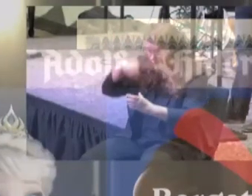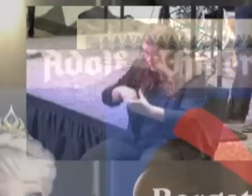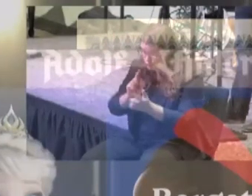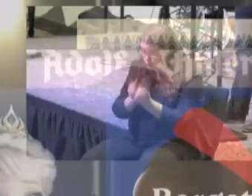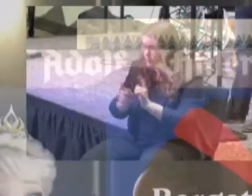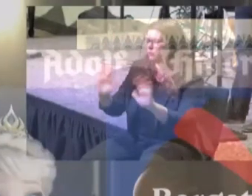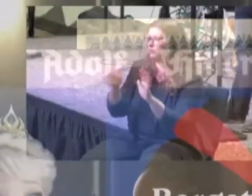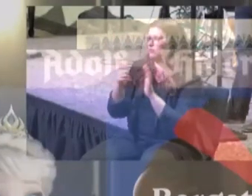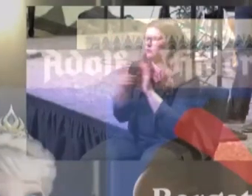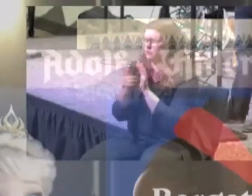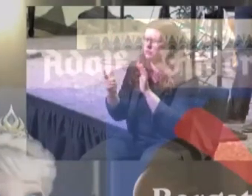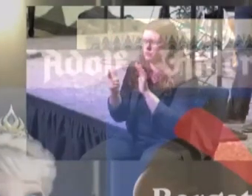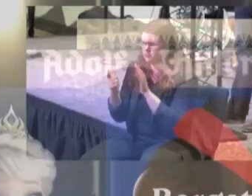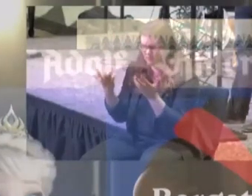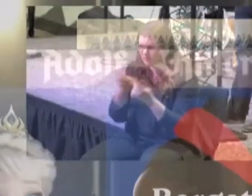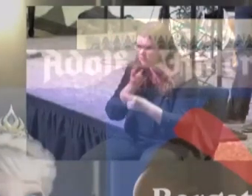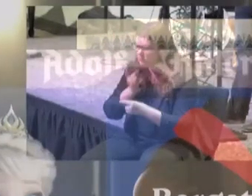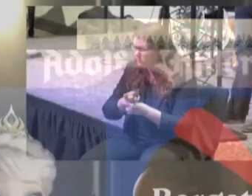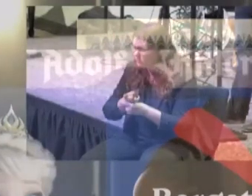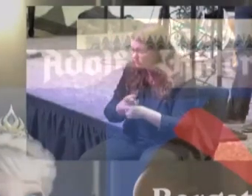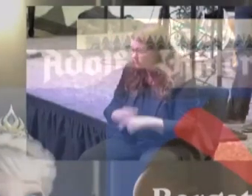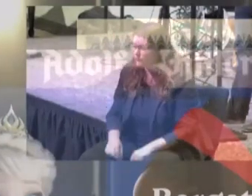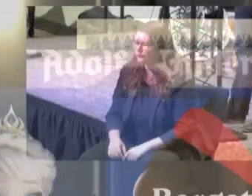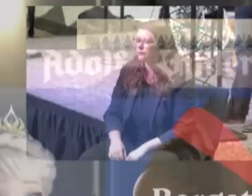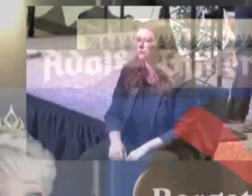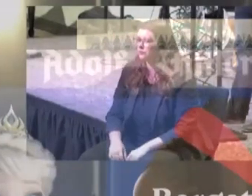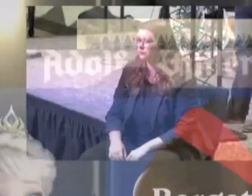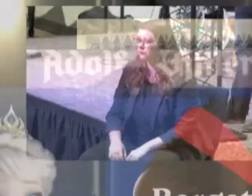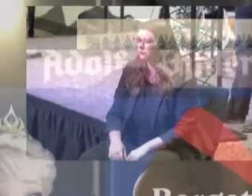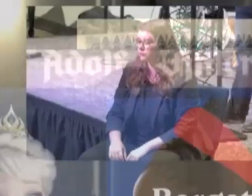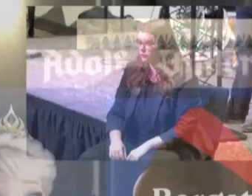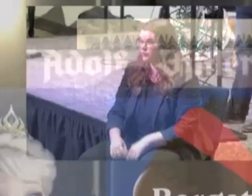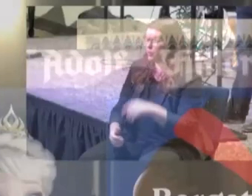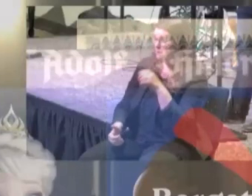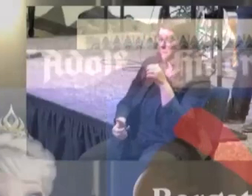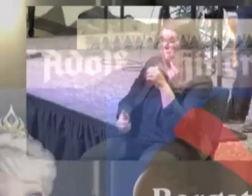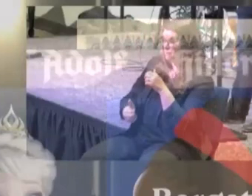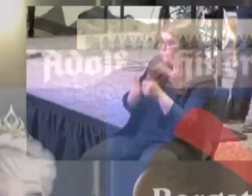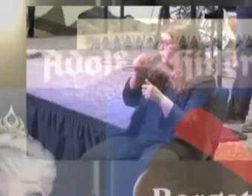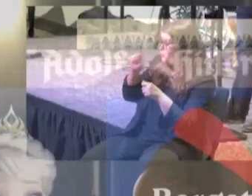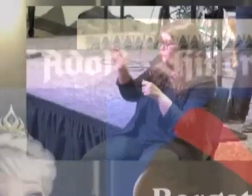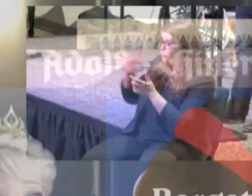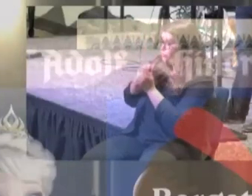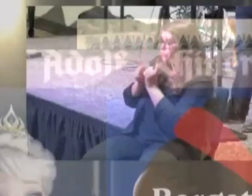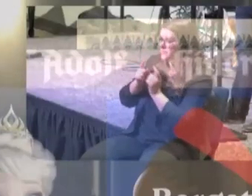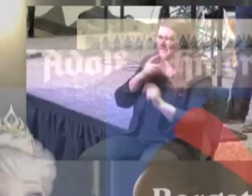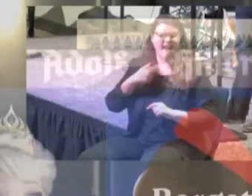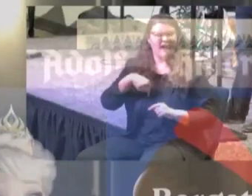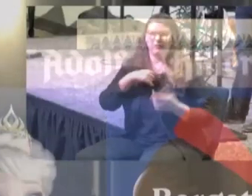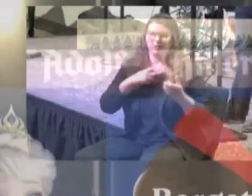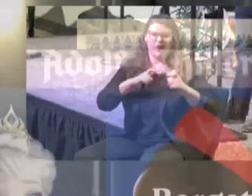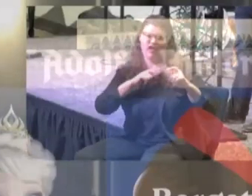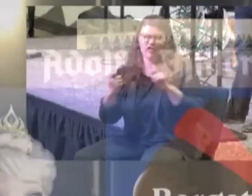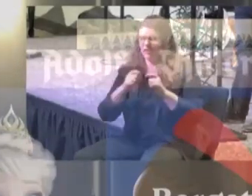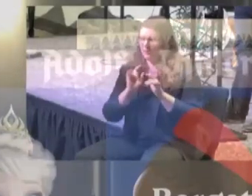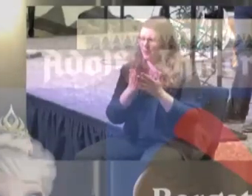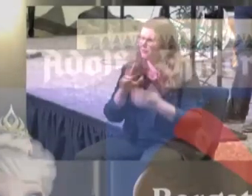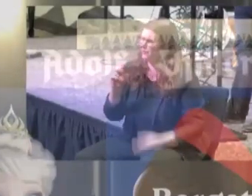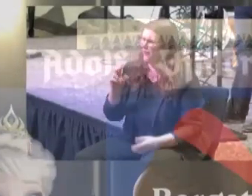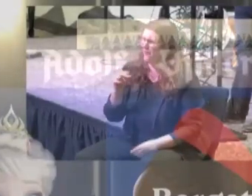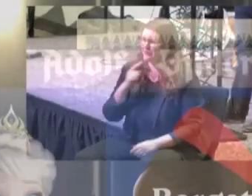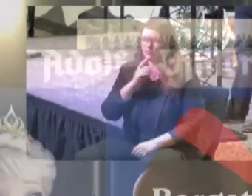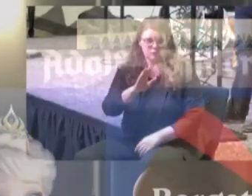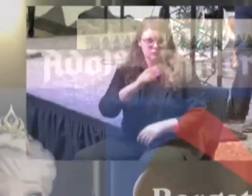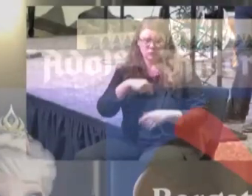the translation. Of course, most such translations claim that their translation brief is, in fact, fundamentally germane